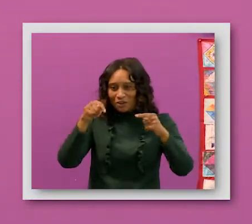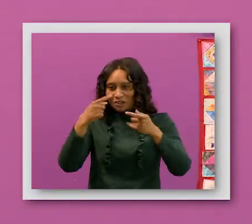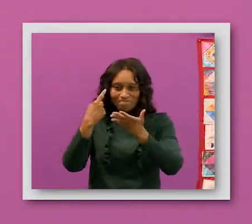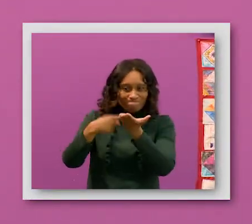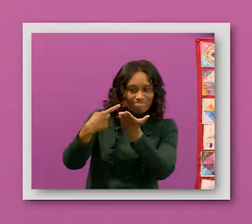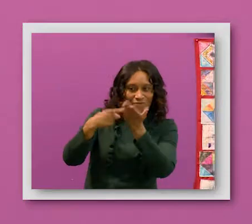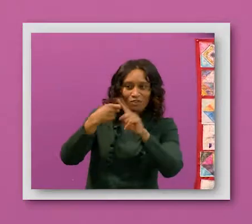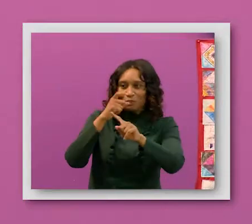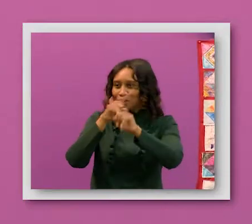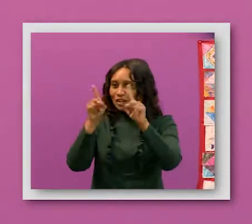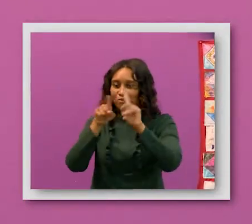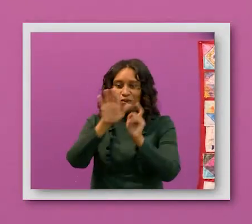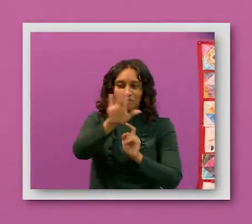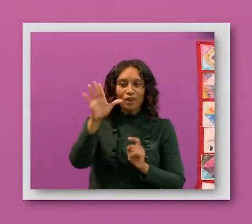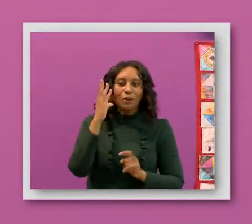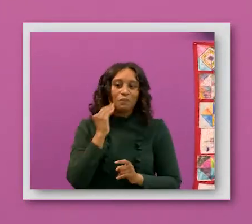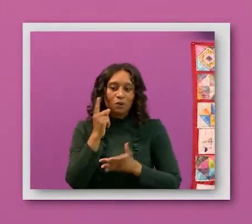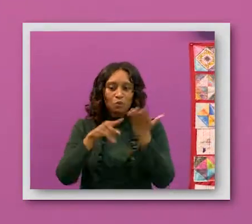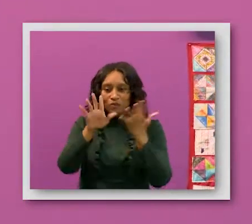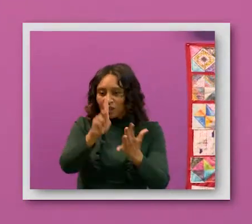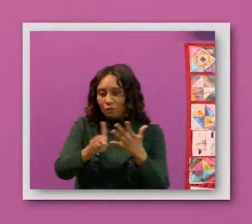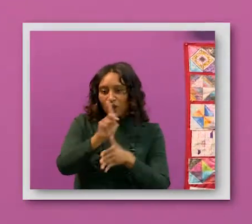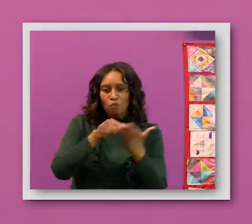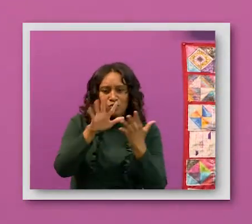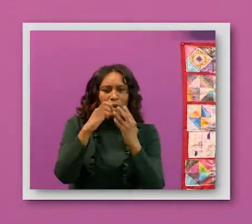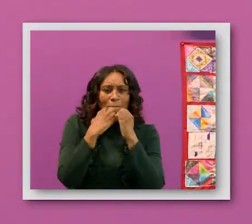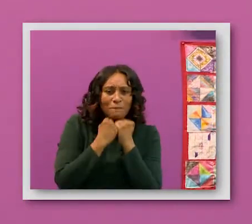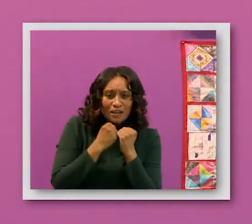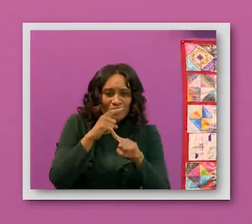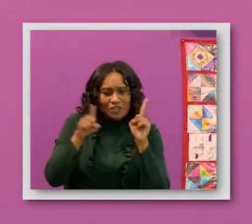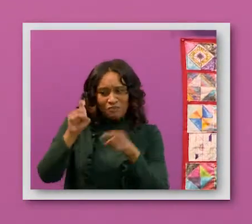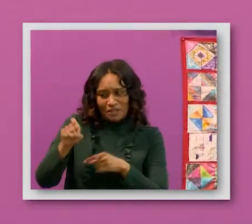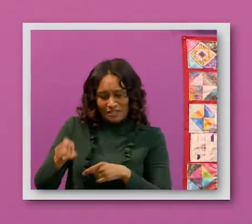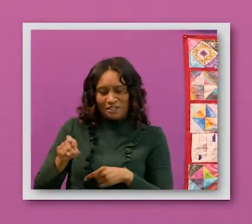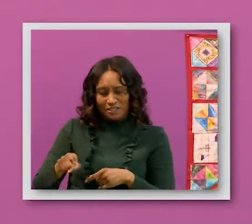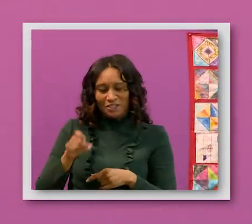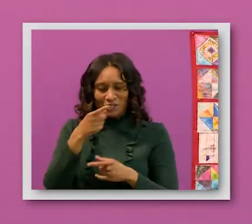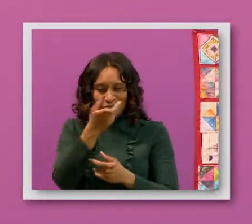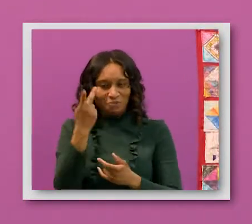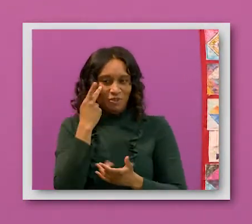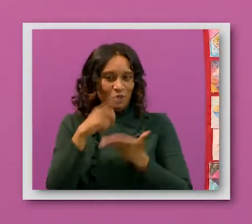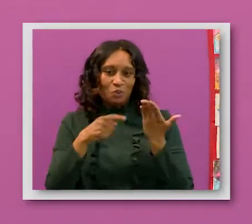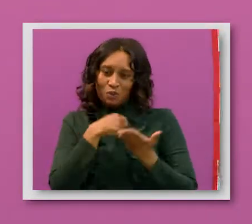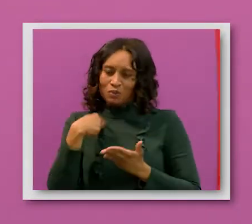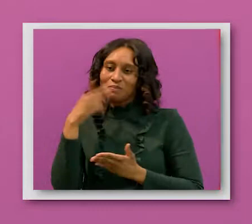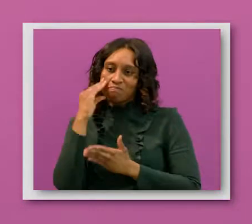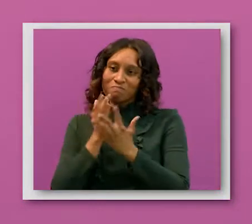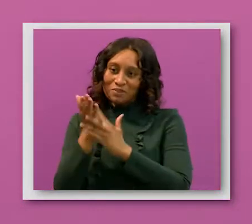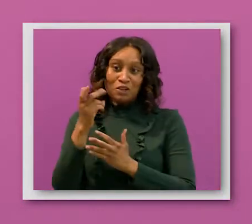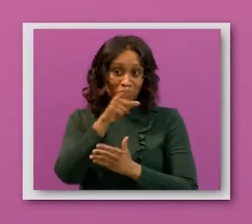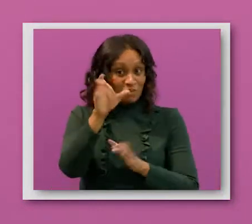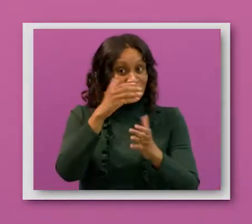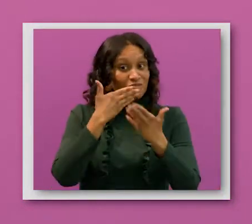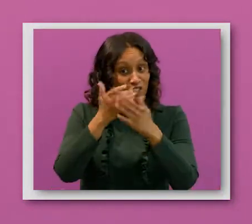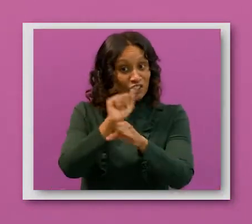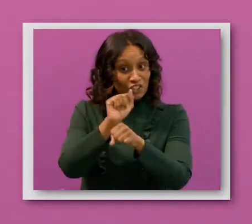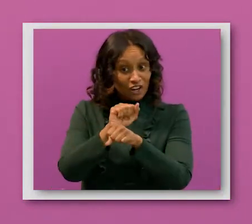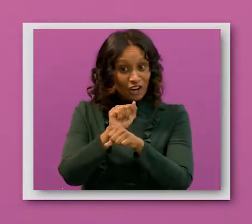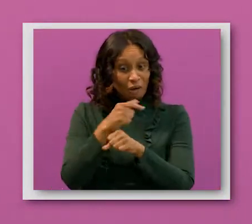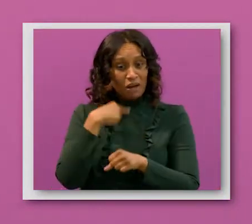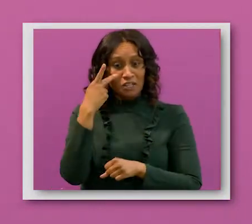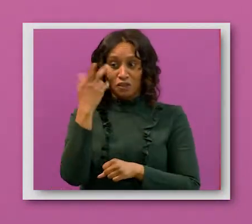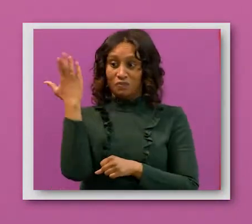from different walks of life, different passions, and different needs. And you did a very good job. I saw in our